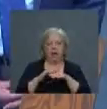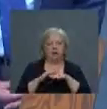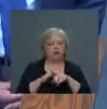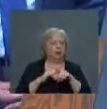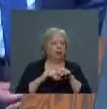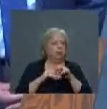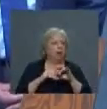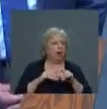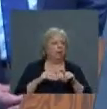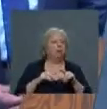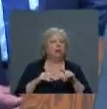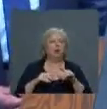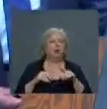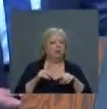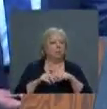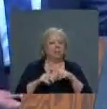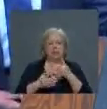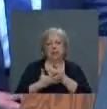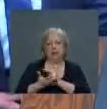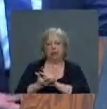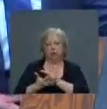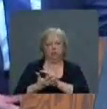one of the bathrooms, as well as the kitchen.